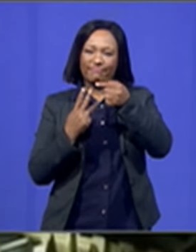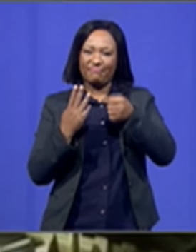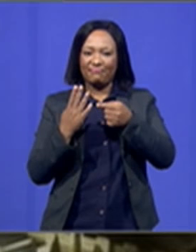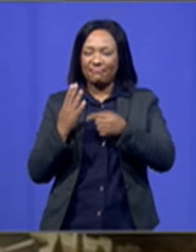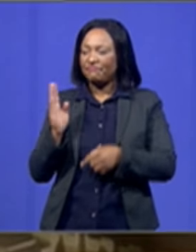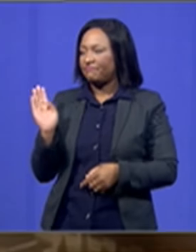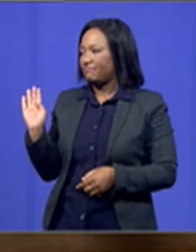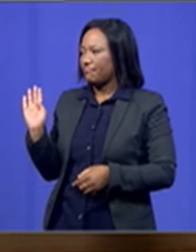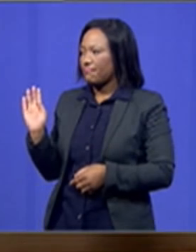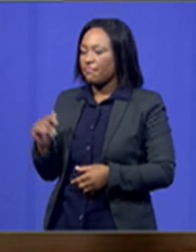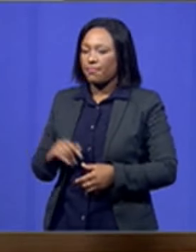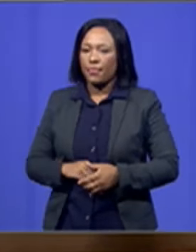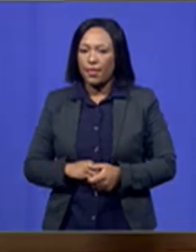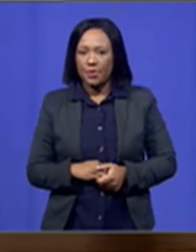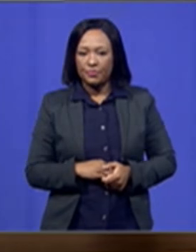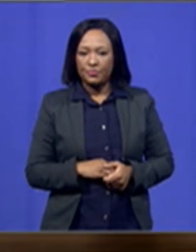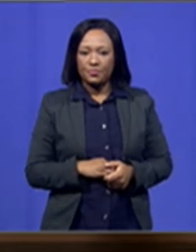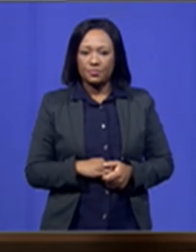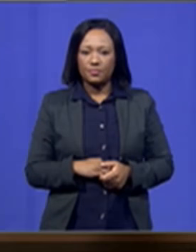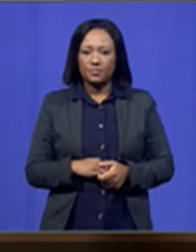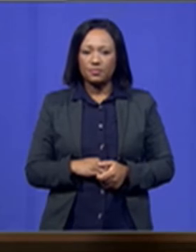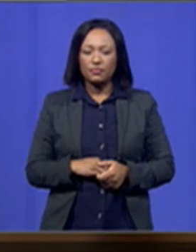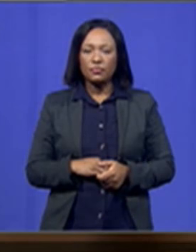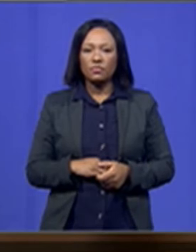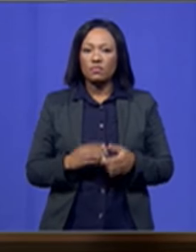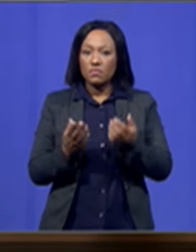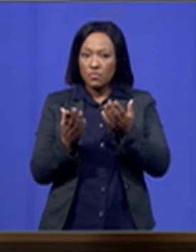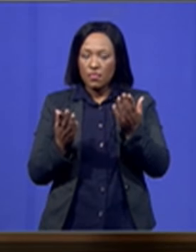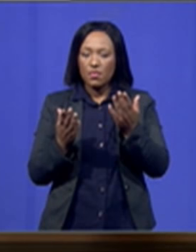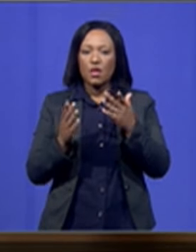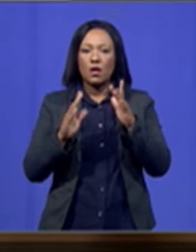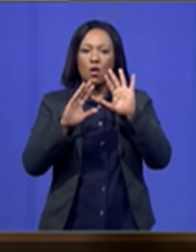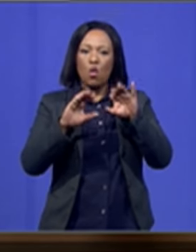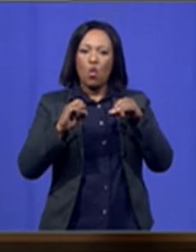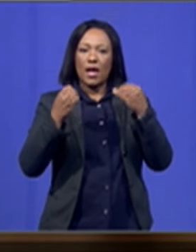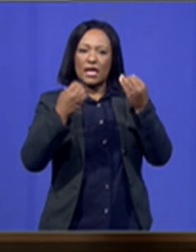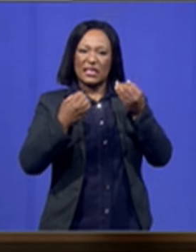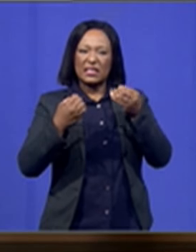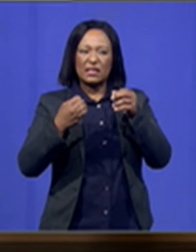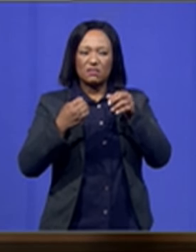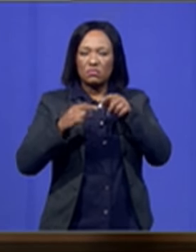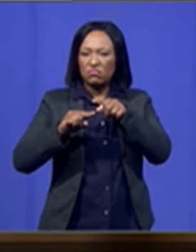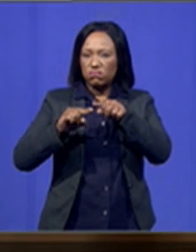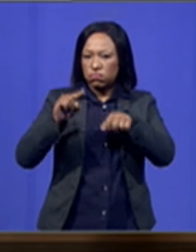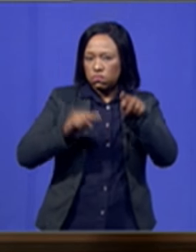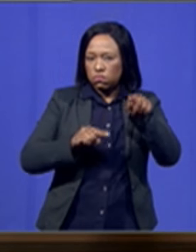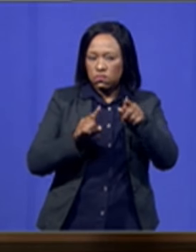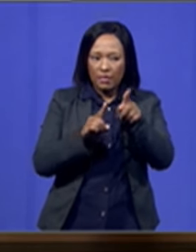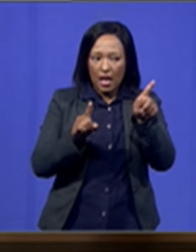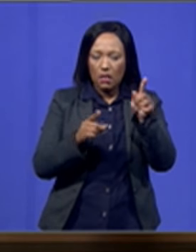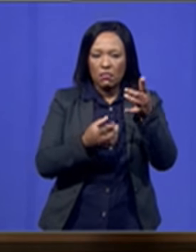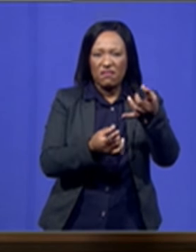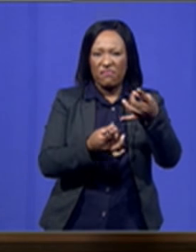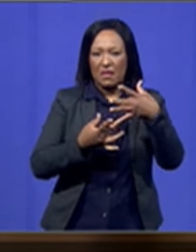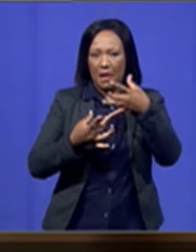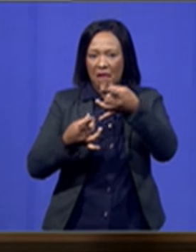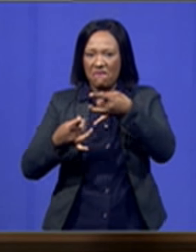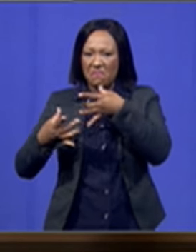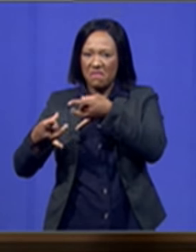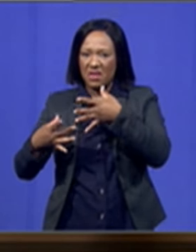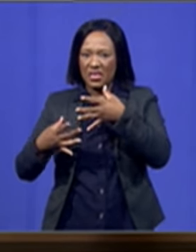latela. So we receive feedback from various organizations about the issue that they do feel that government